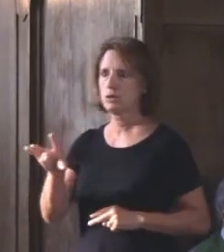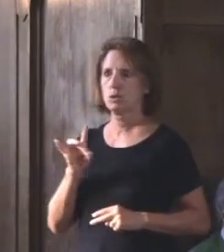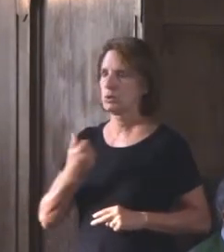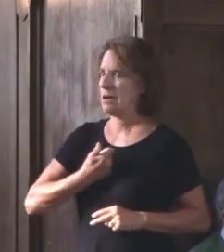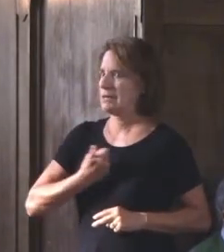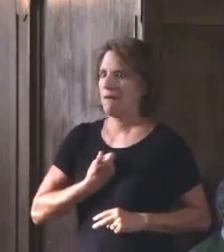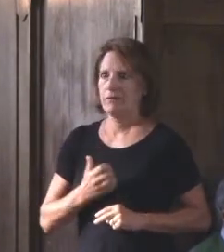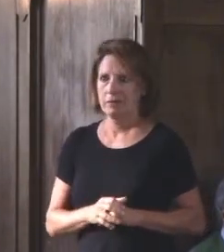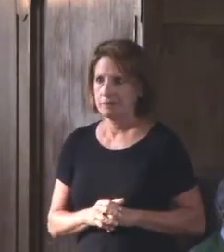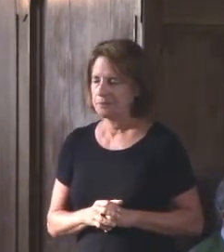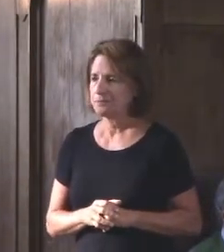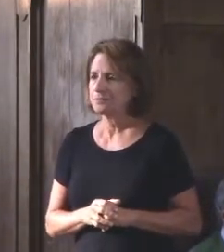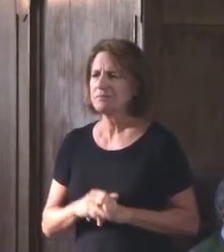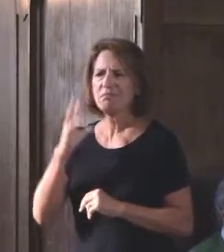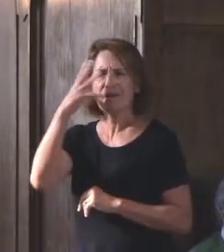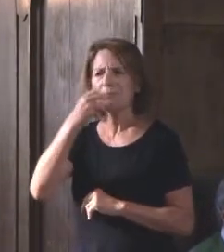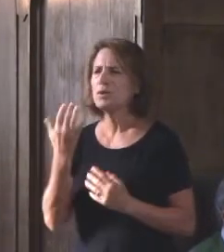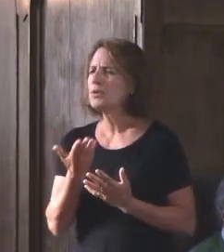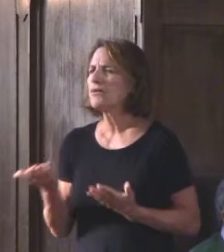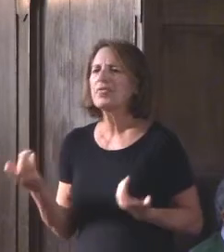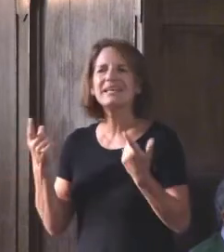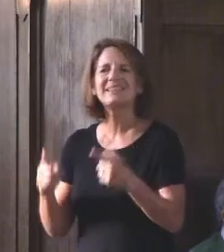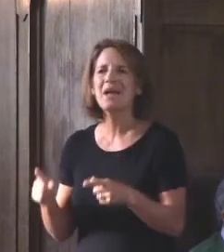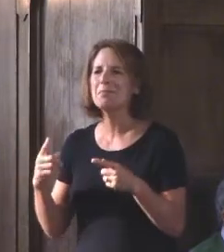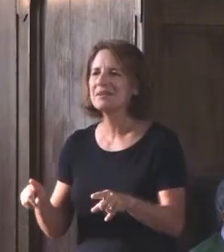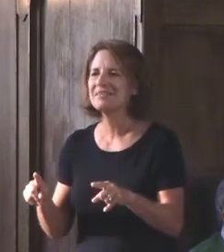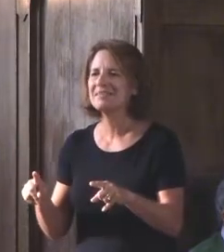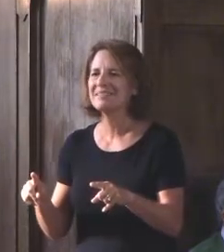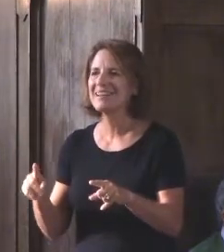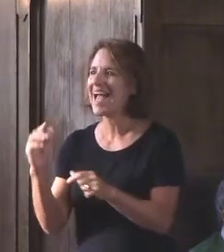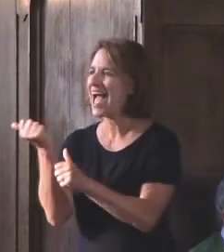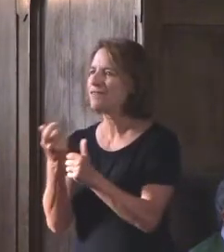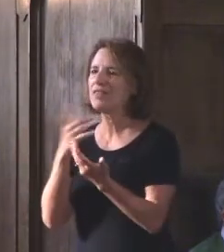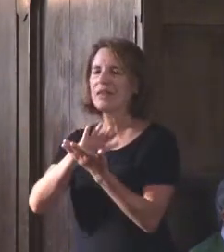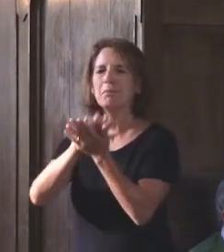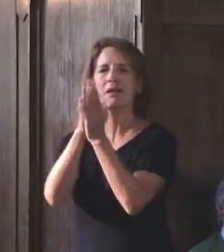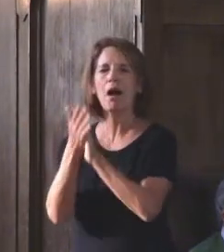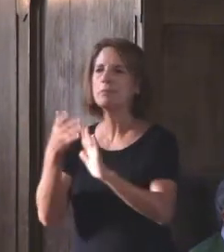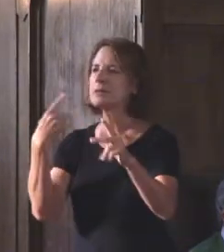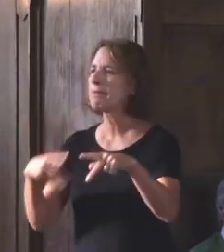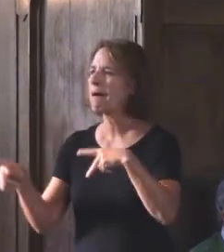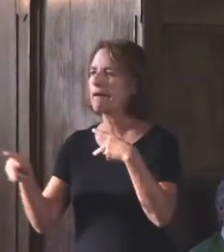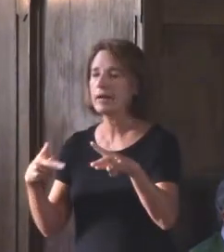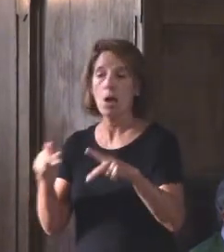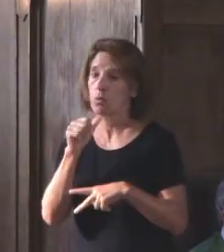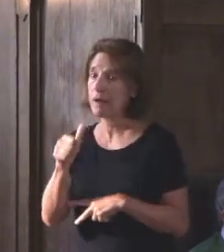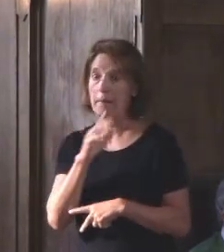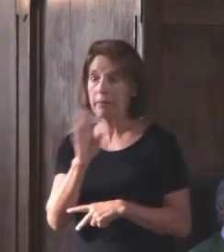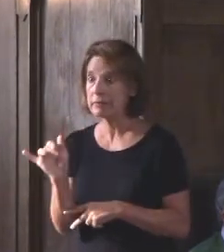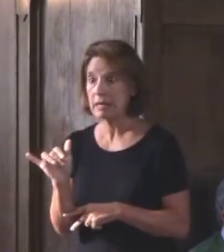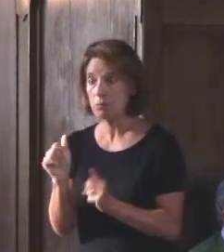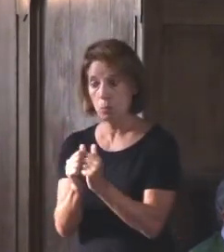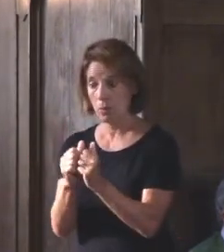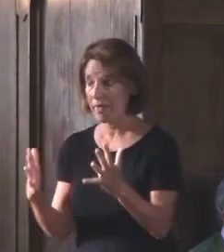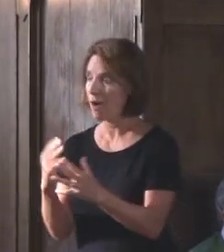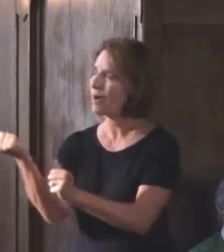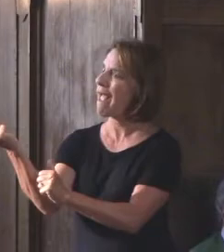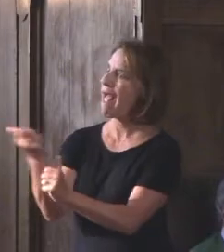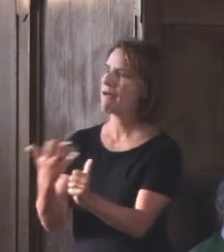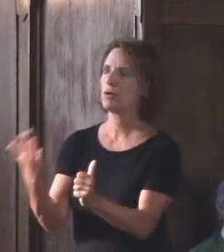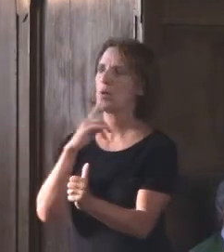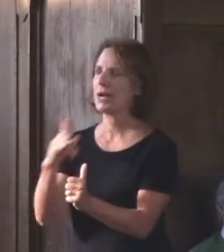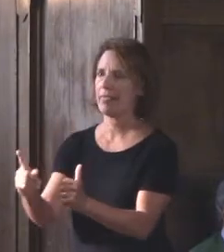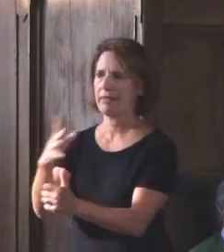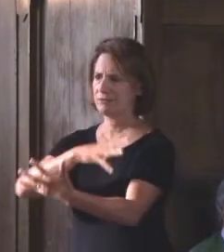ourselves, and beautiful things happen. Everything becomes a party. It wouldn't be the same without everybody in this wild mixed group